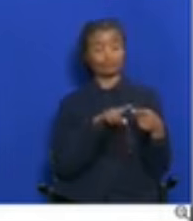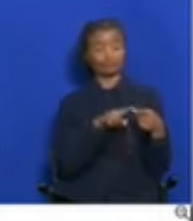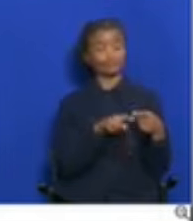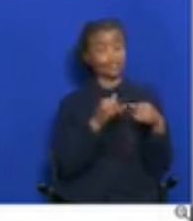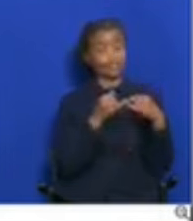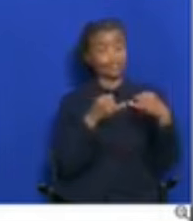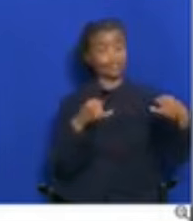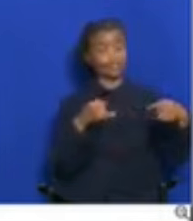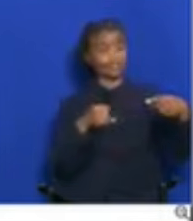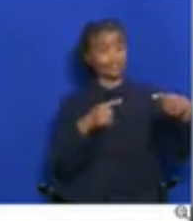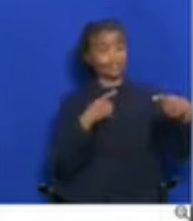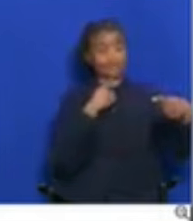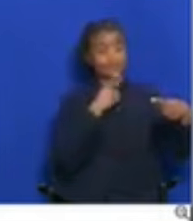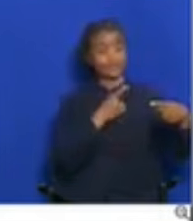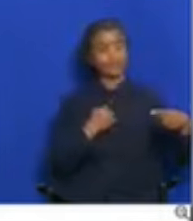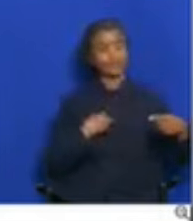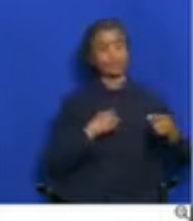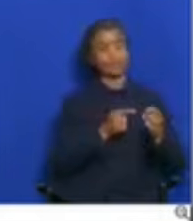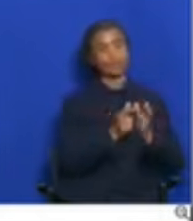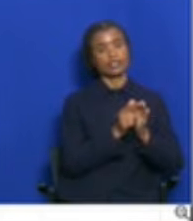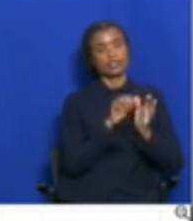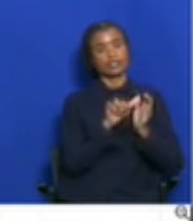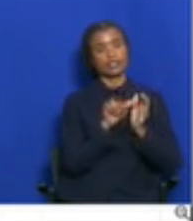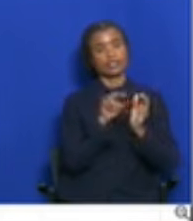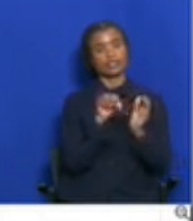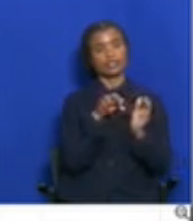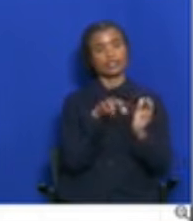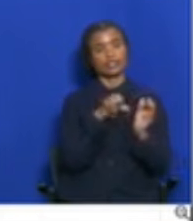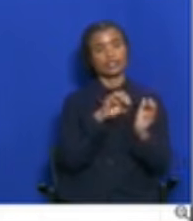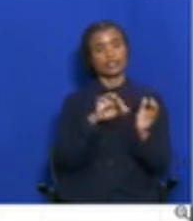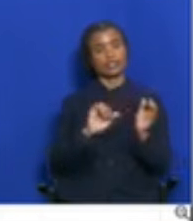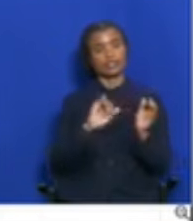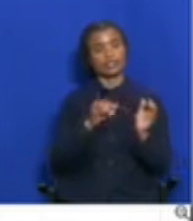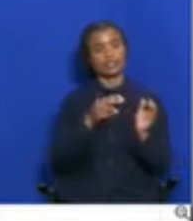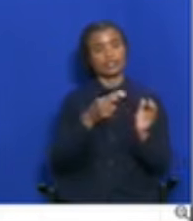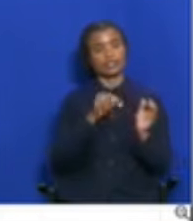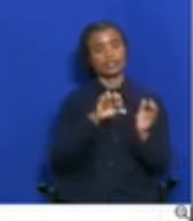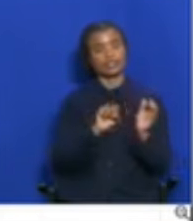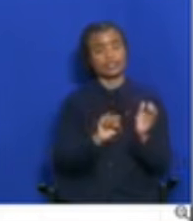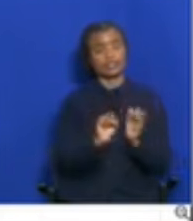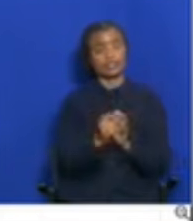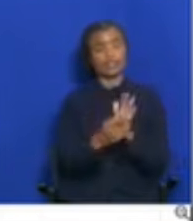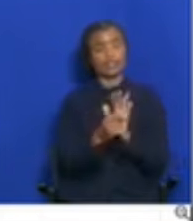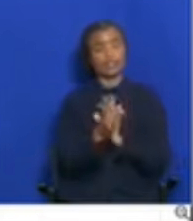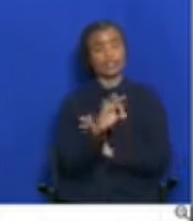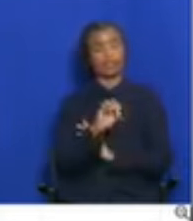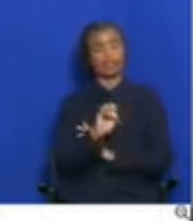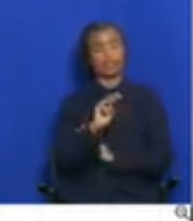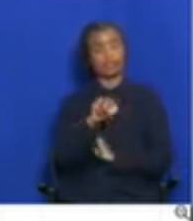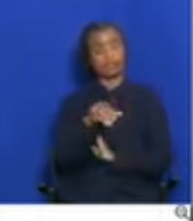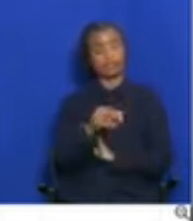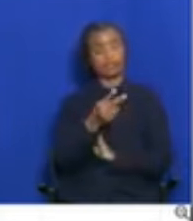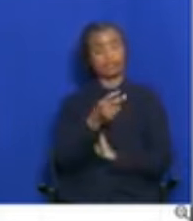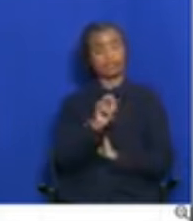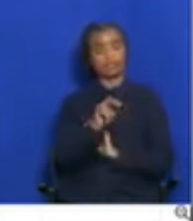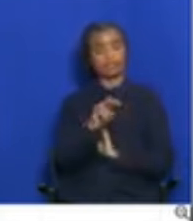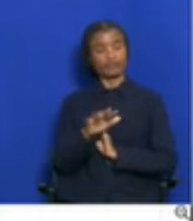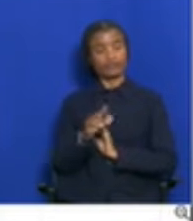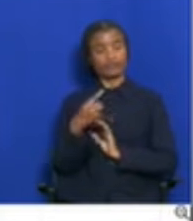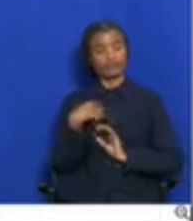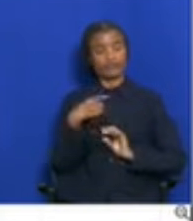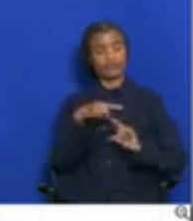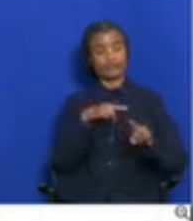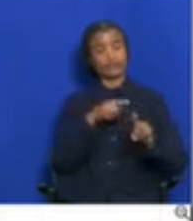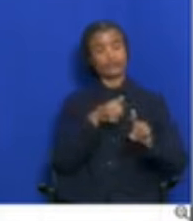the Investigating Director, on 30 May 2025, have decided to conduct an investigation in terms of Section